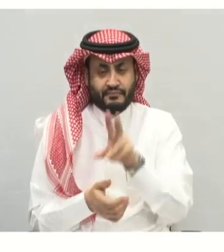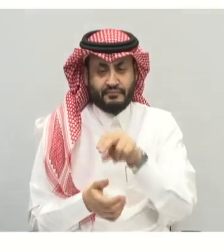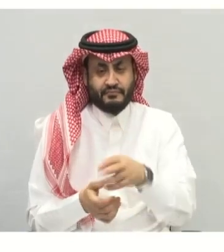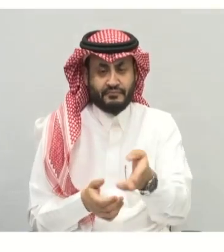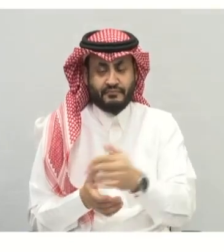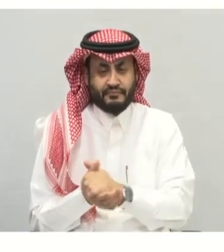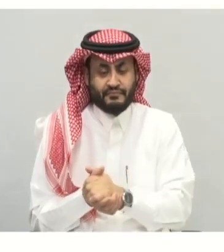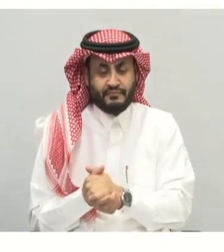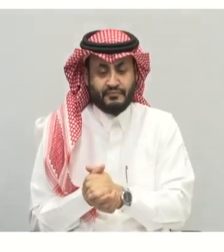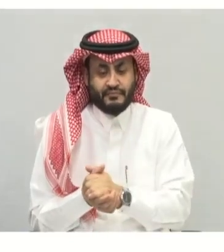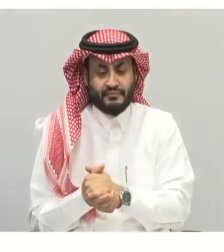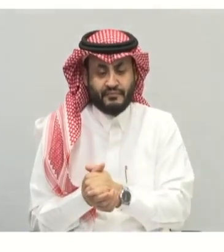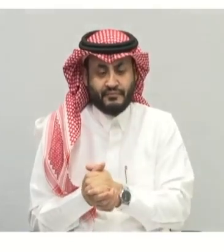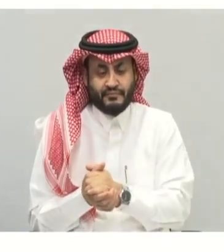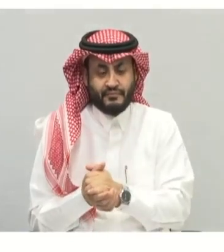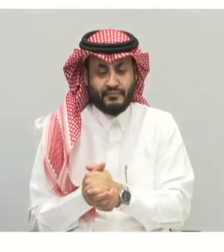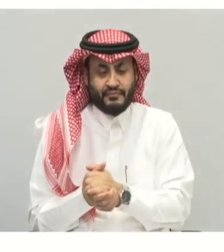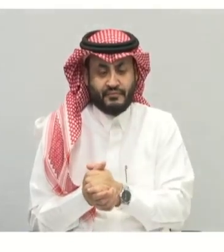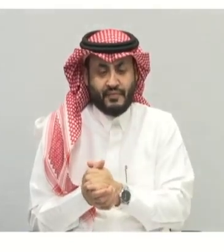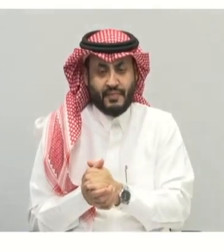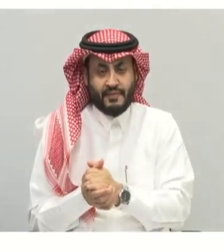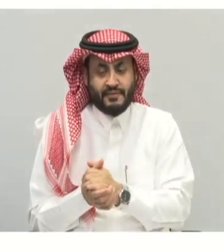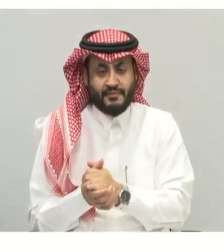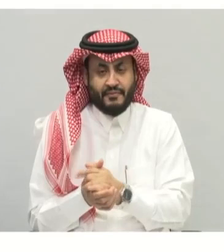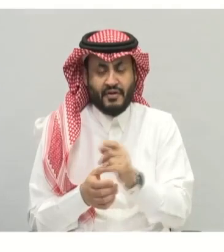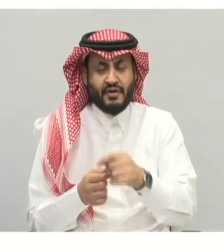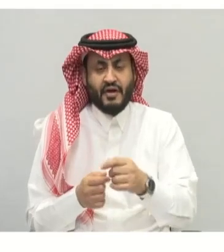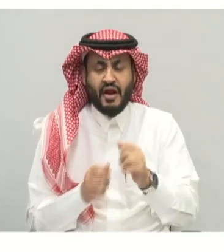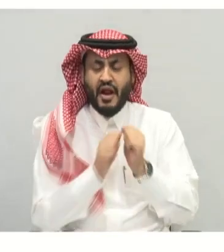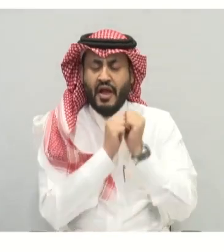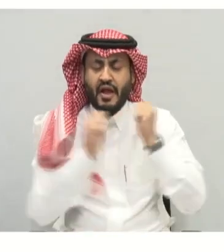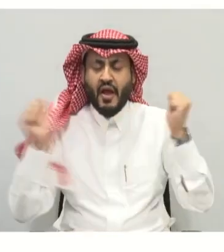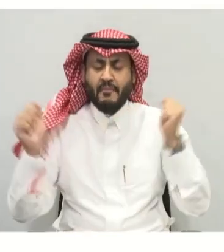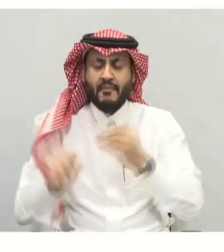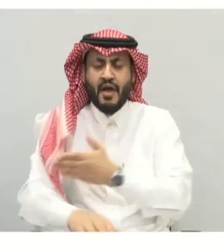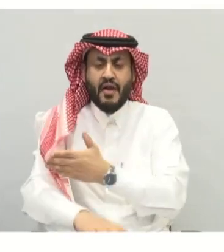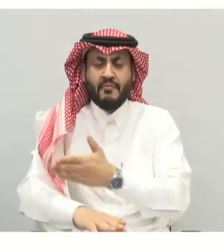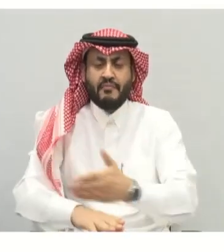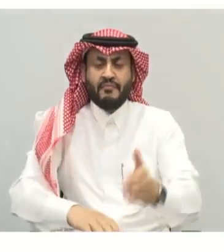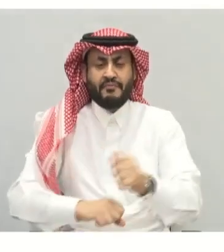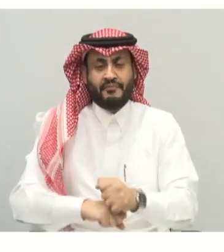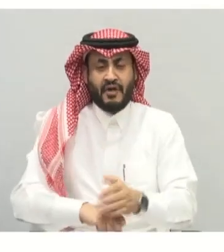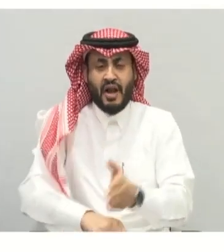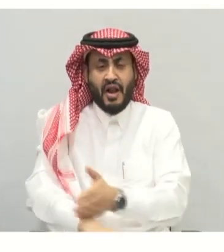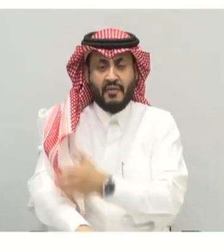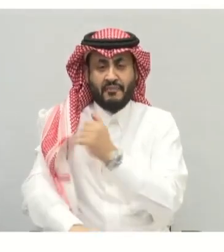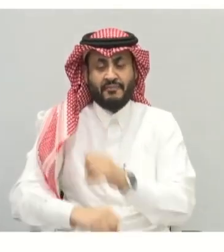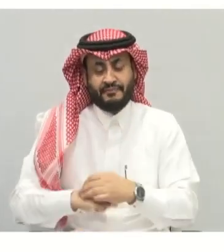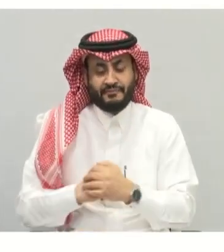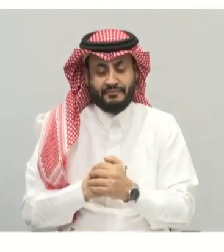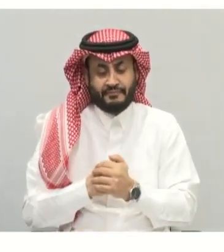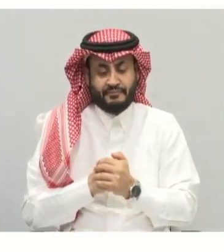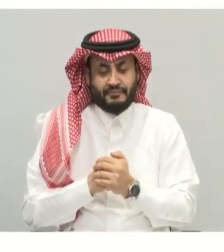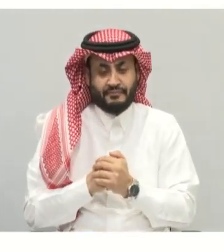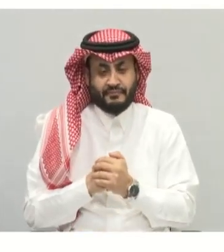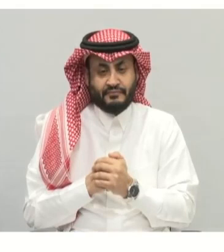I am used to getting up getting up early so here we use used to plus gerund and this is just to